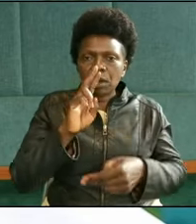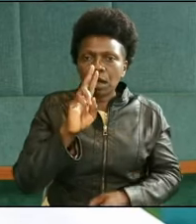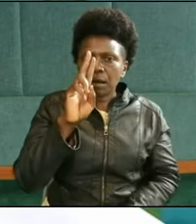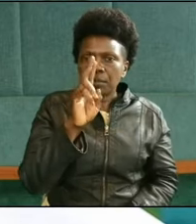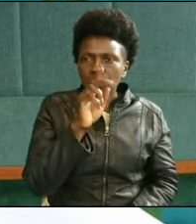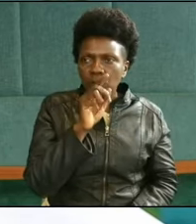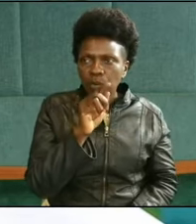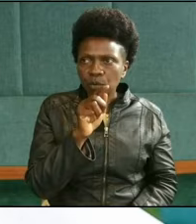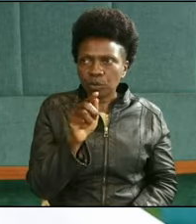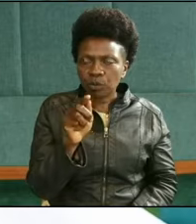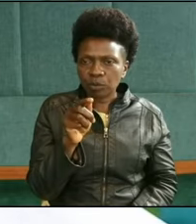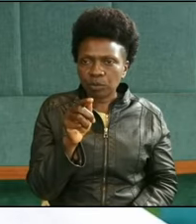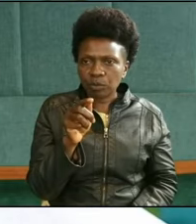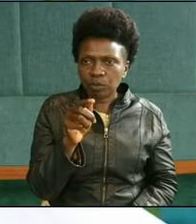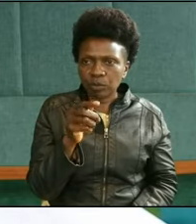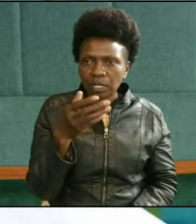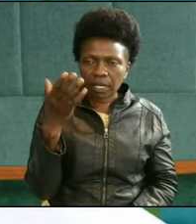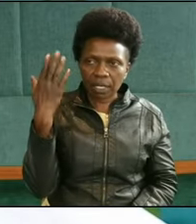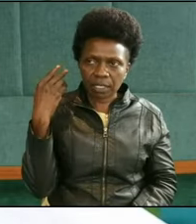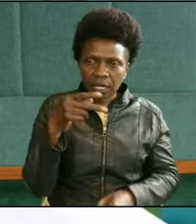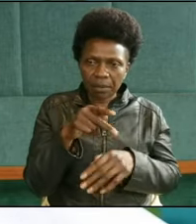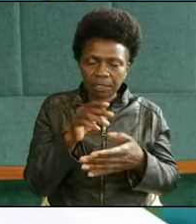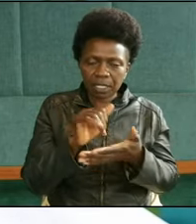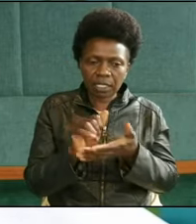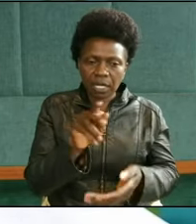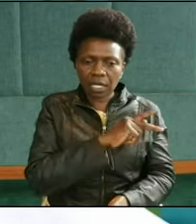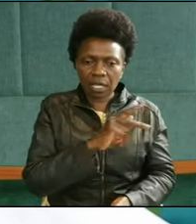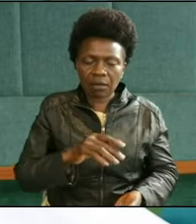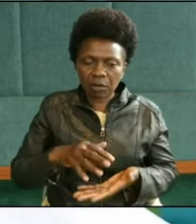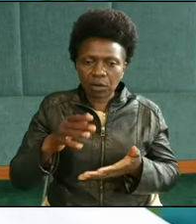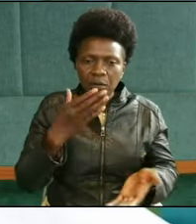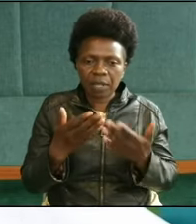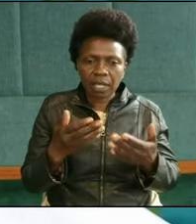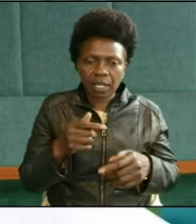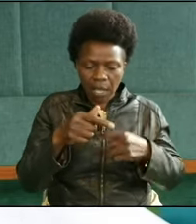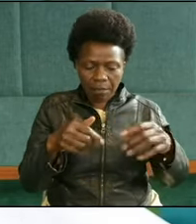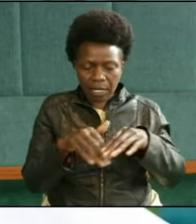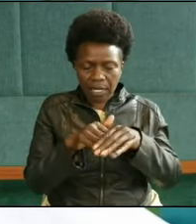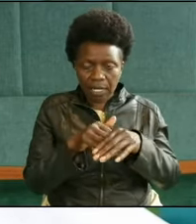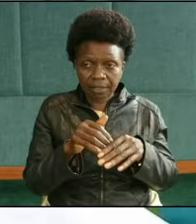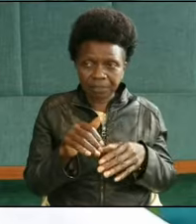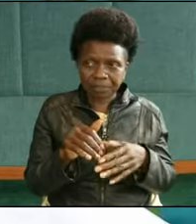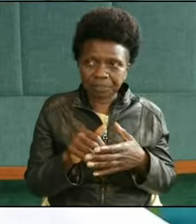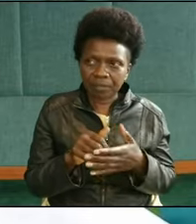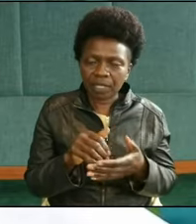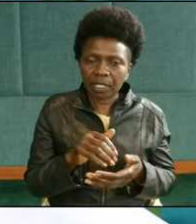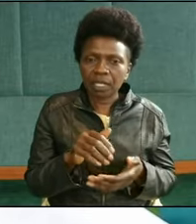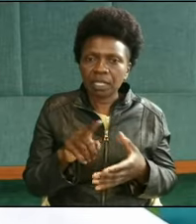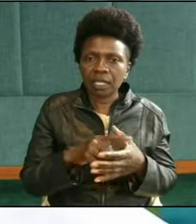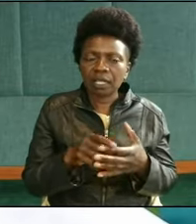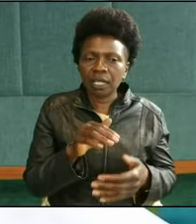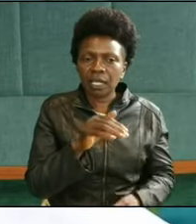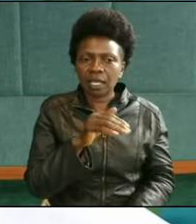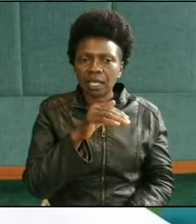you ancient doors, that the King of glory may come in." Then again they ask,